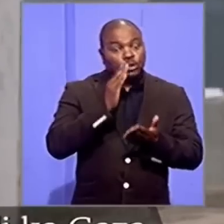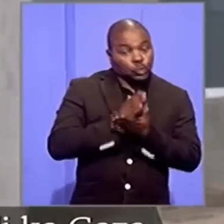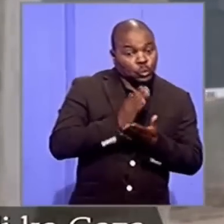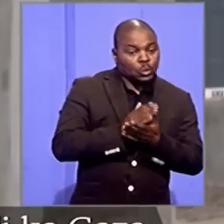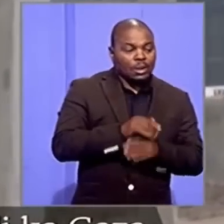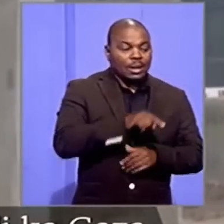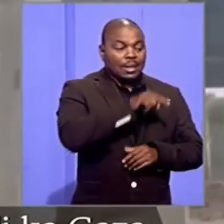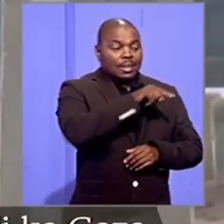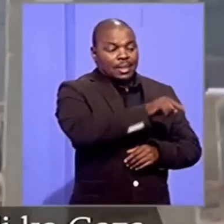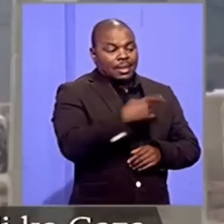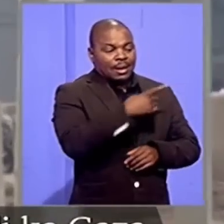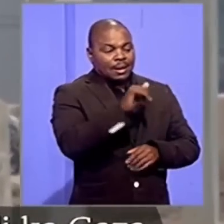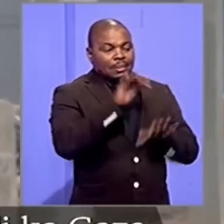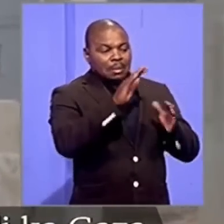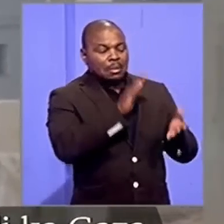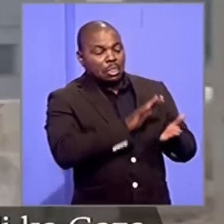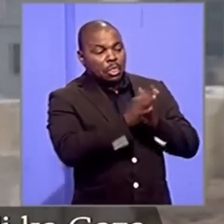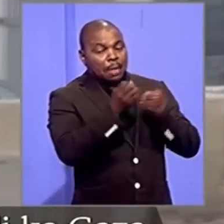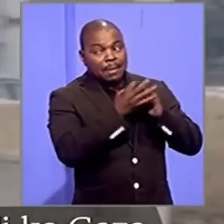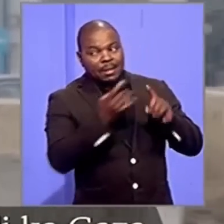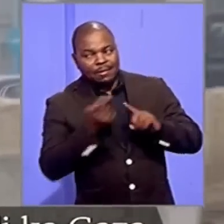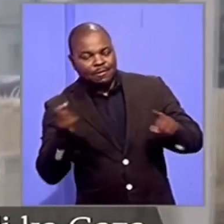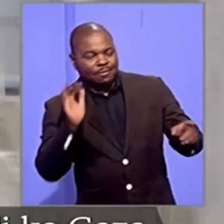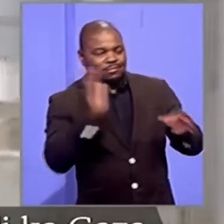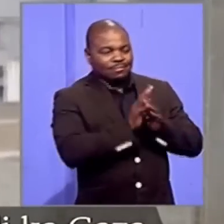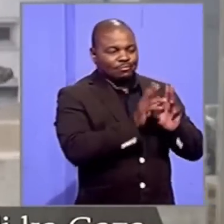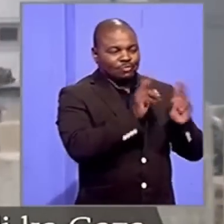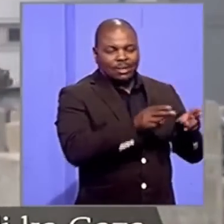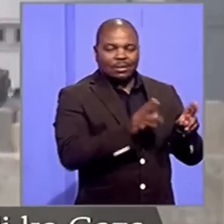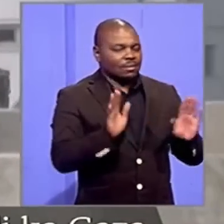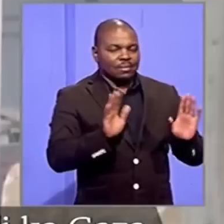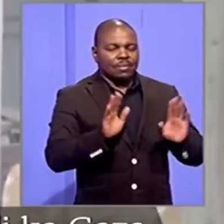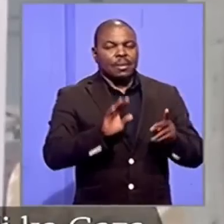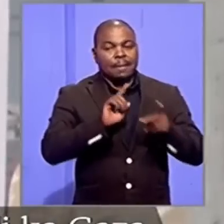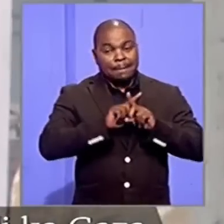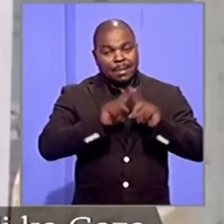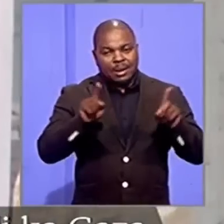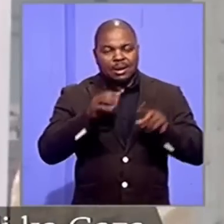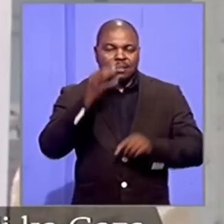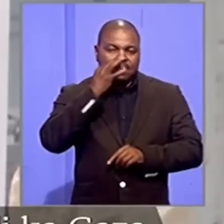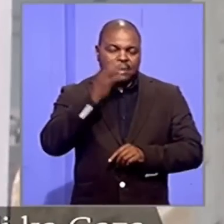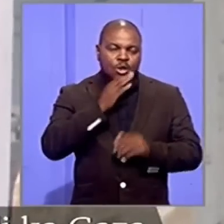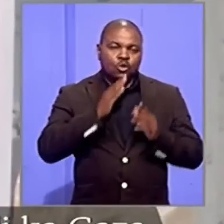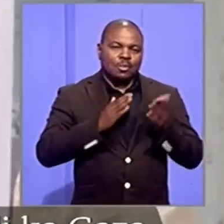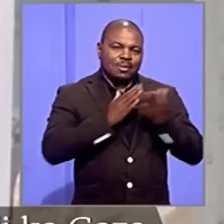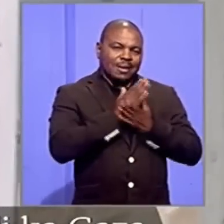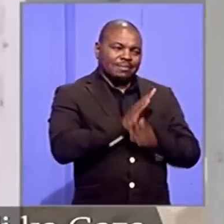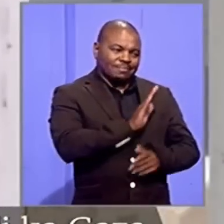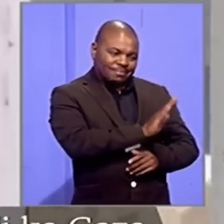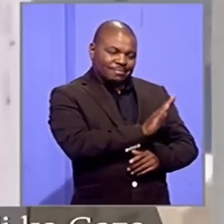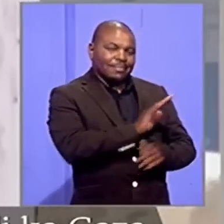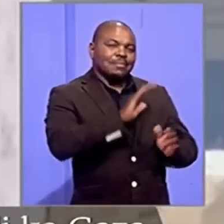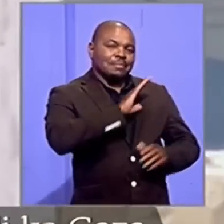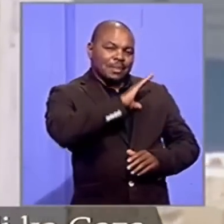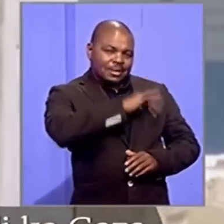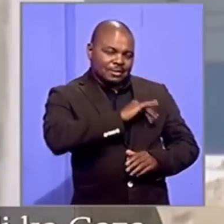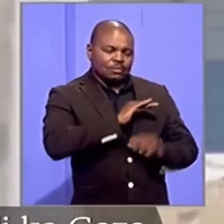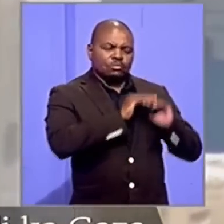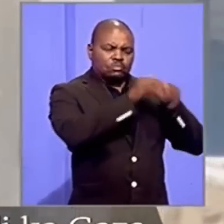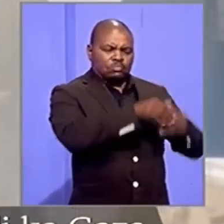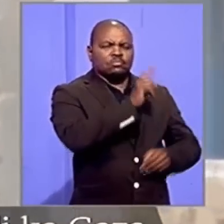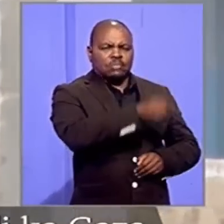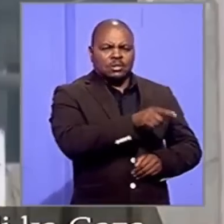ka bontši ka Gaza go ba bjang. Efela e beile kahlolo ya yona tshekegelong ya ditokelo tša badudi ba Palestina gore ba šireletšwe